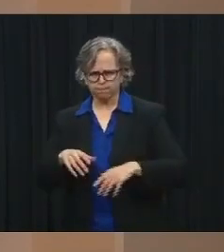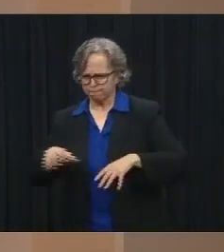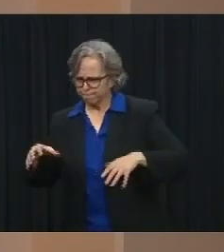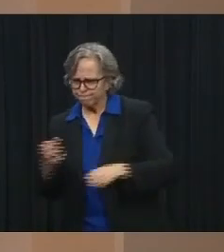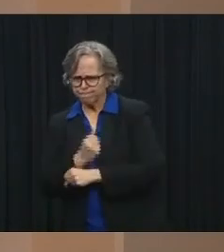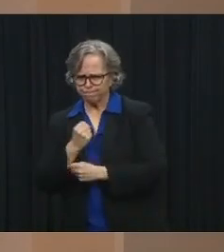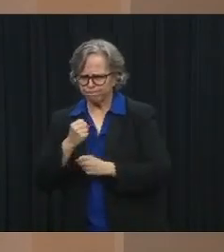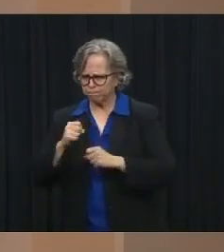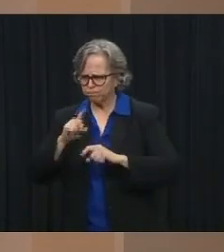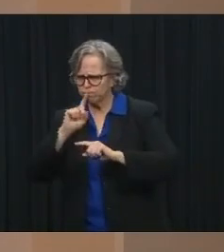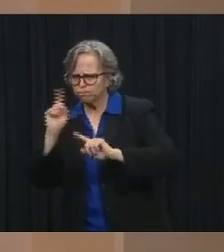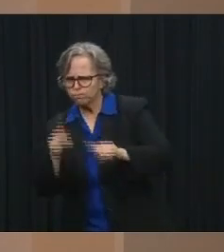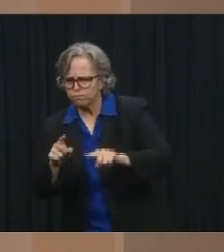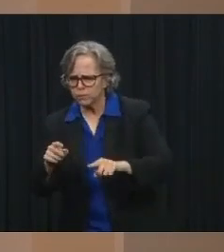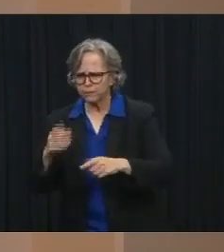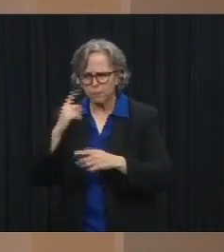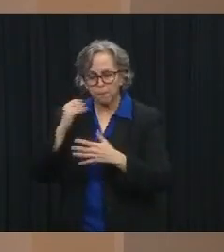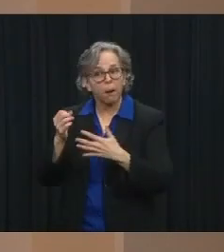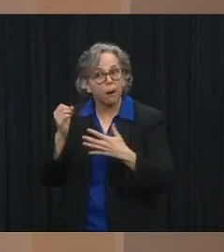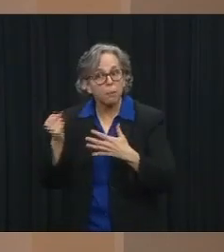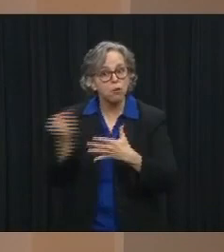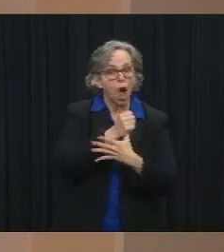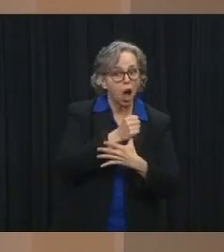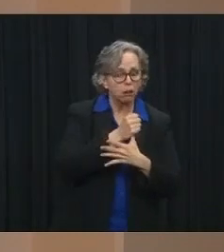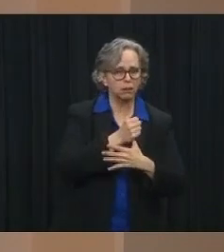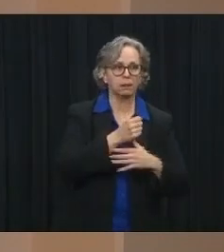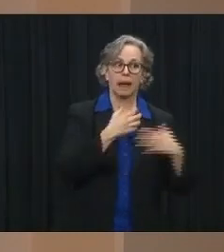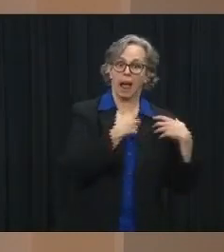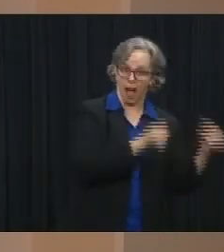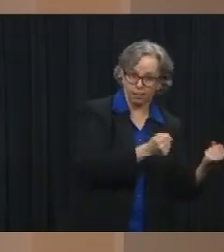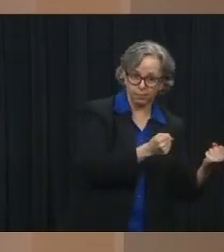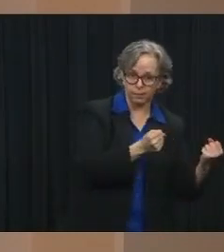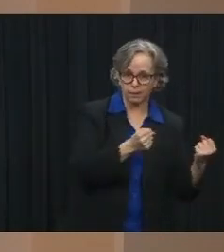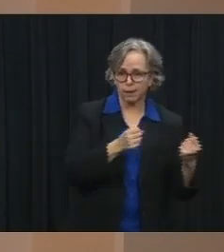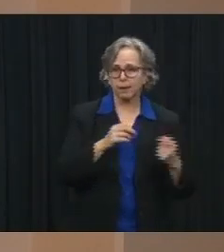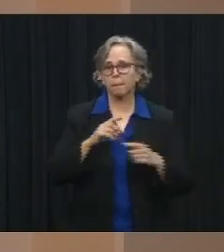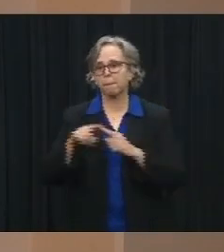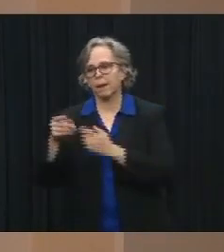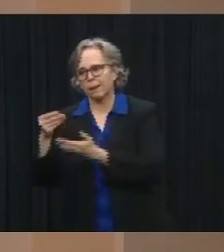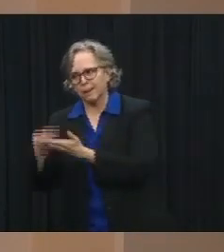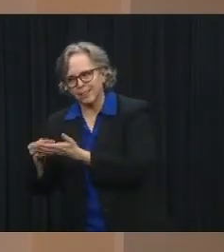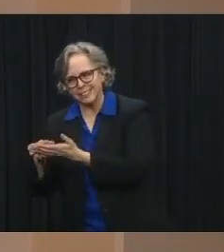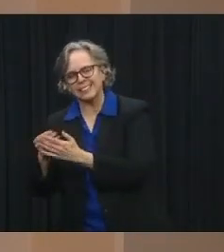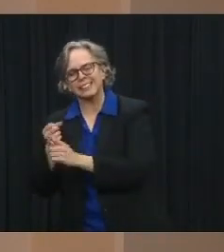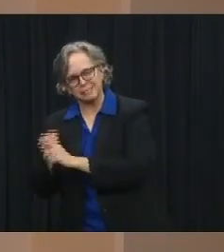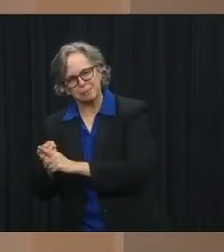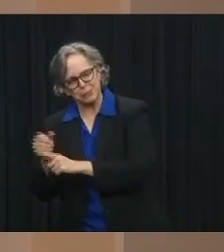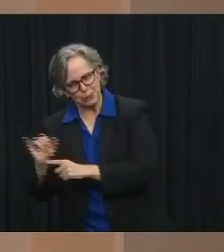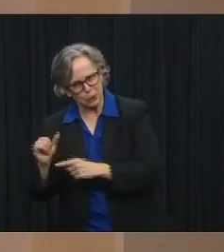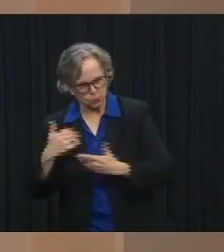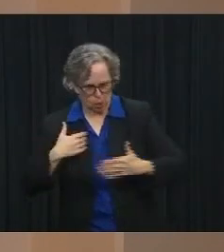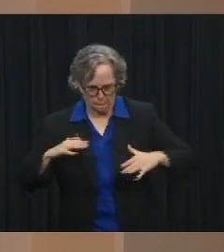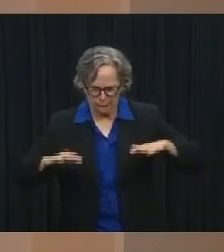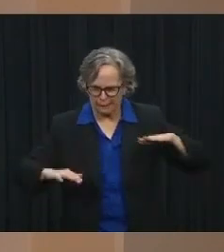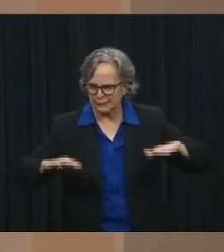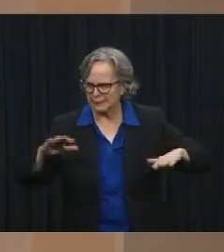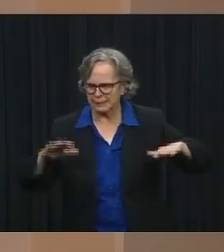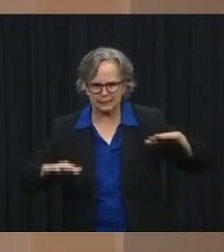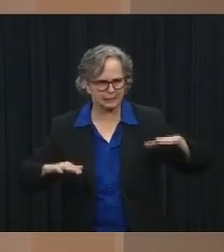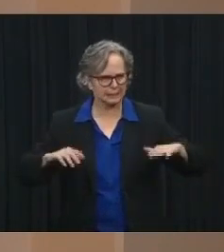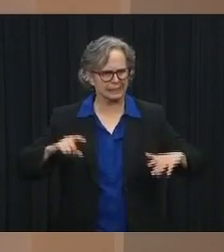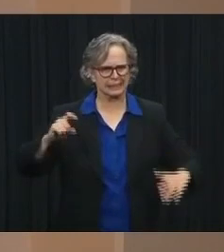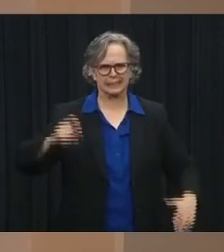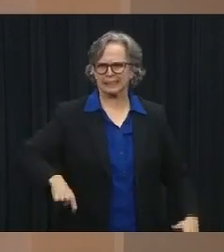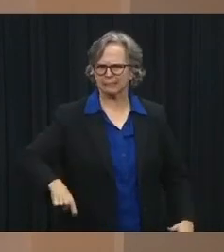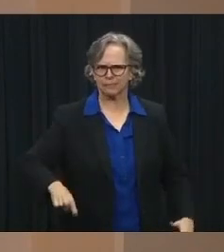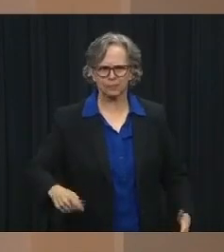being mindful of the impact on people and business in their daily lives. After the stay-at-home order came out yesterday,